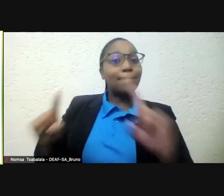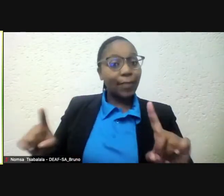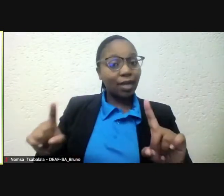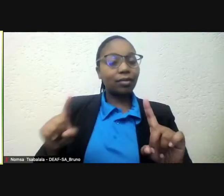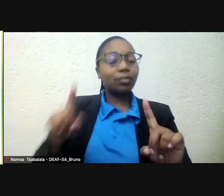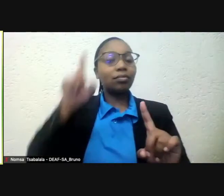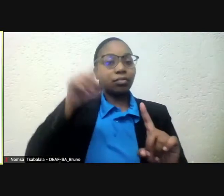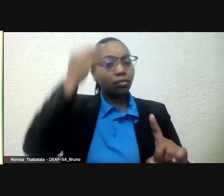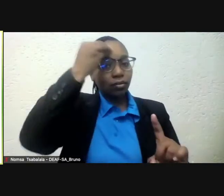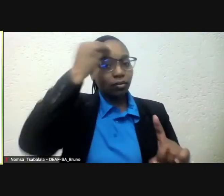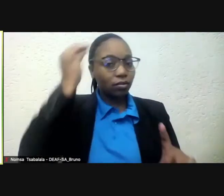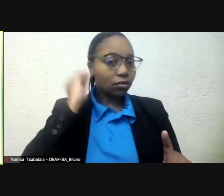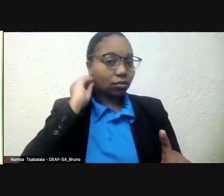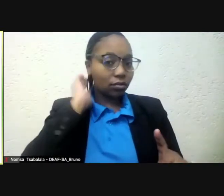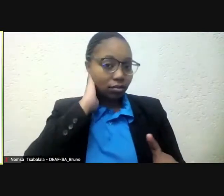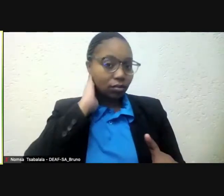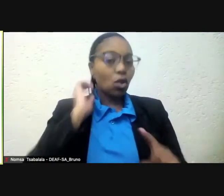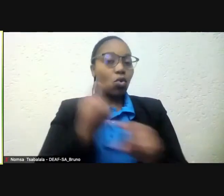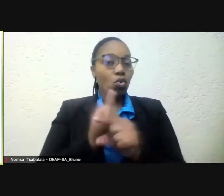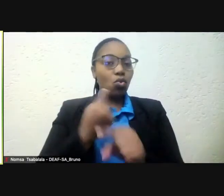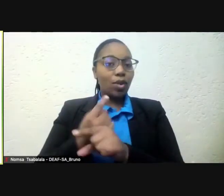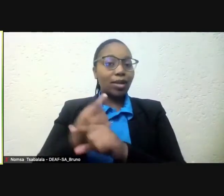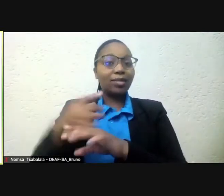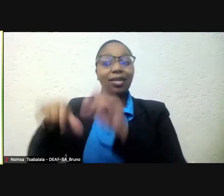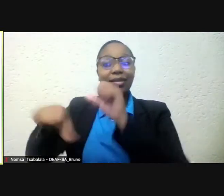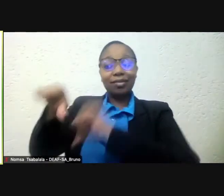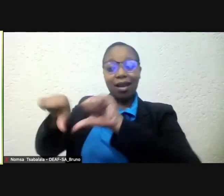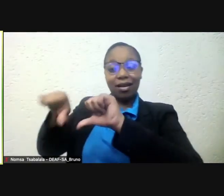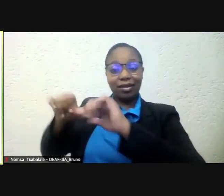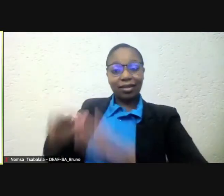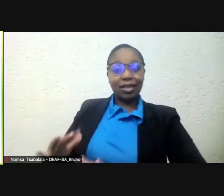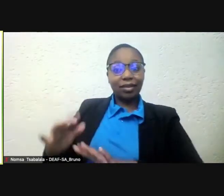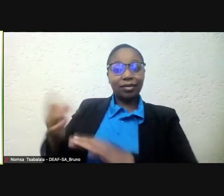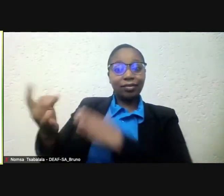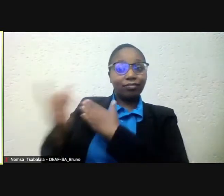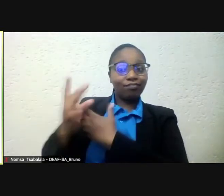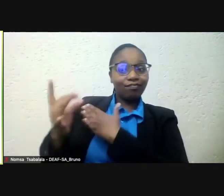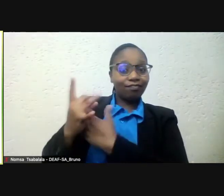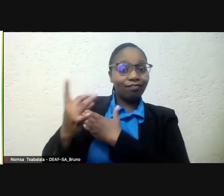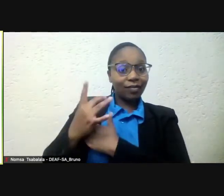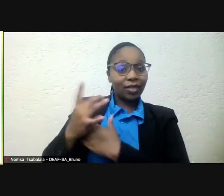what they've always said, and which we are seeing as these waves are